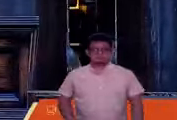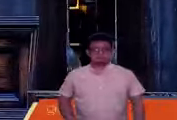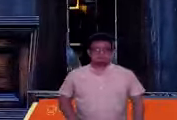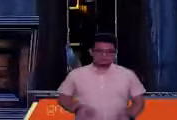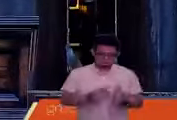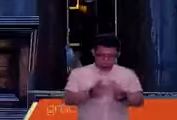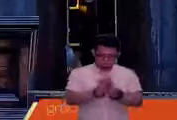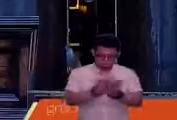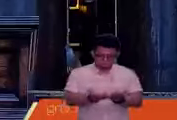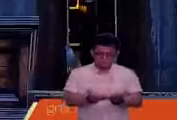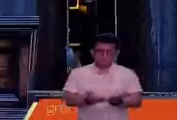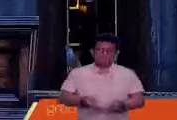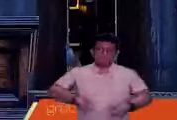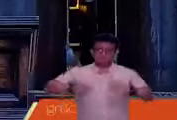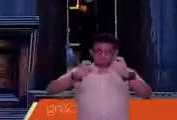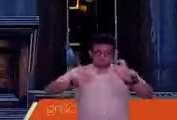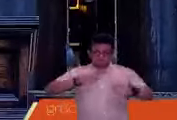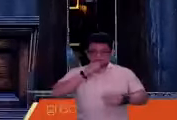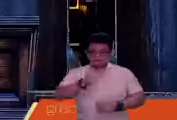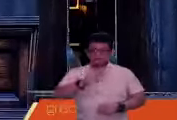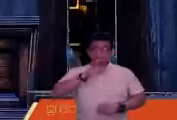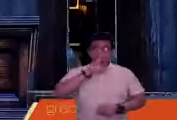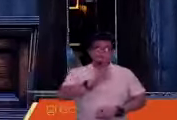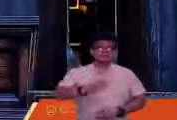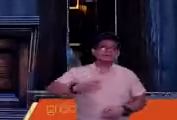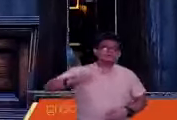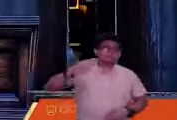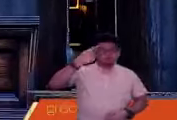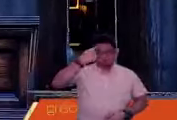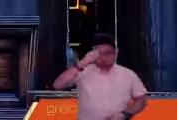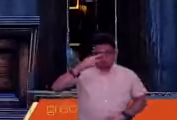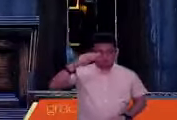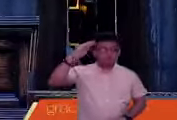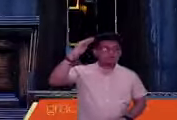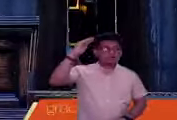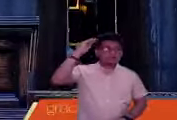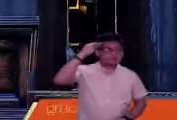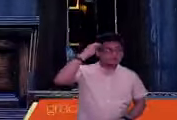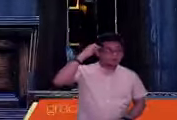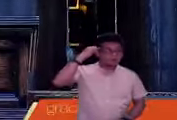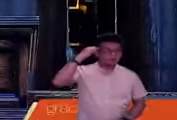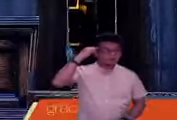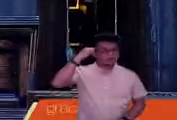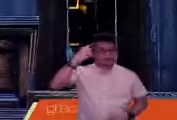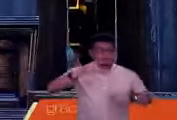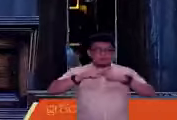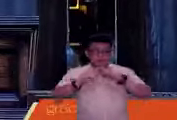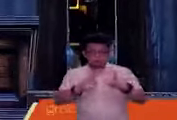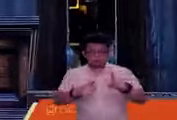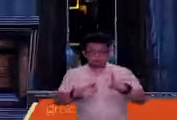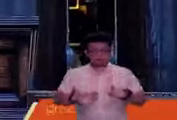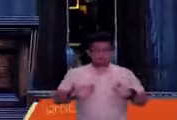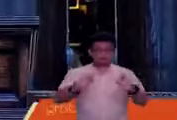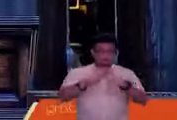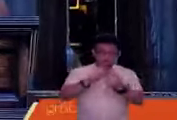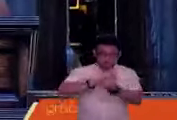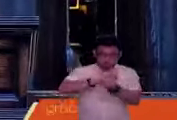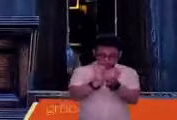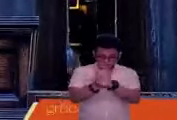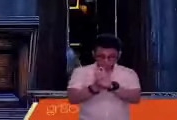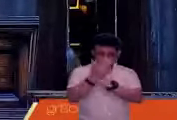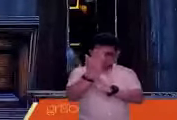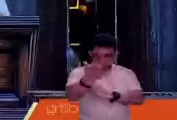imong knowledge because the most important is it is supposed to be a book of life. It is supposed to change you.